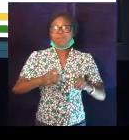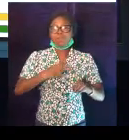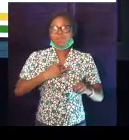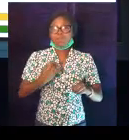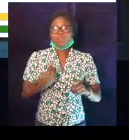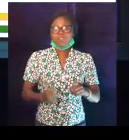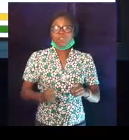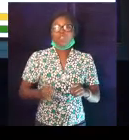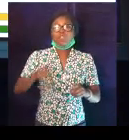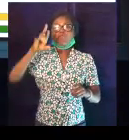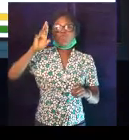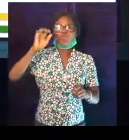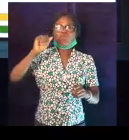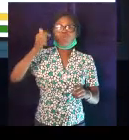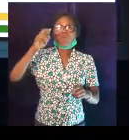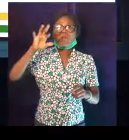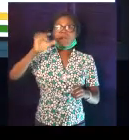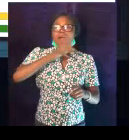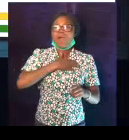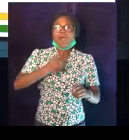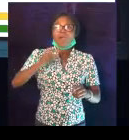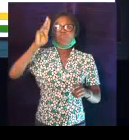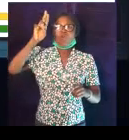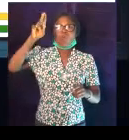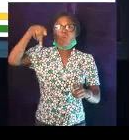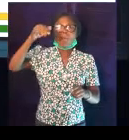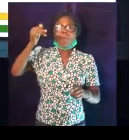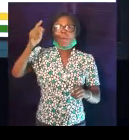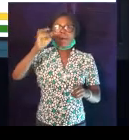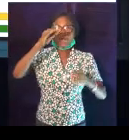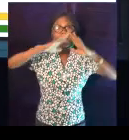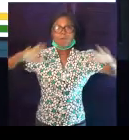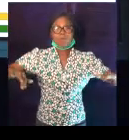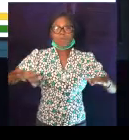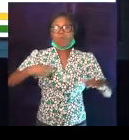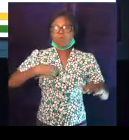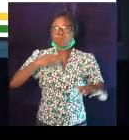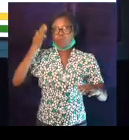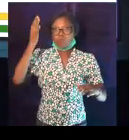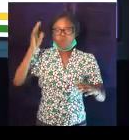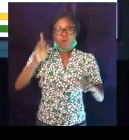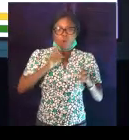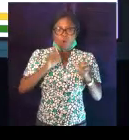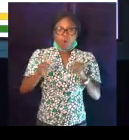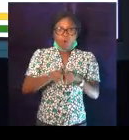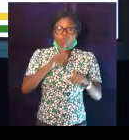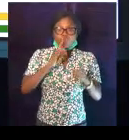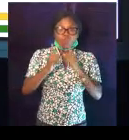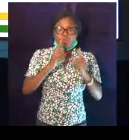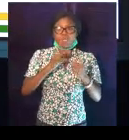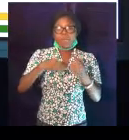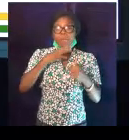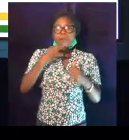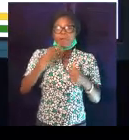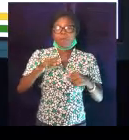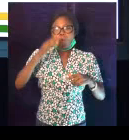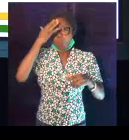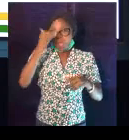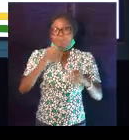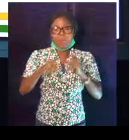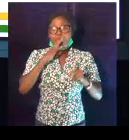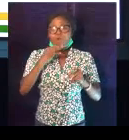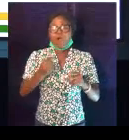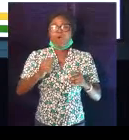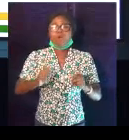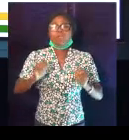and urban houses. We also talked about why many people do not own house in Nigeria. Likewise,